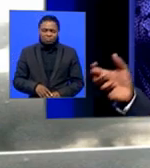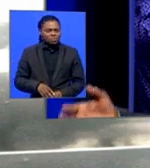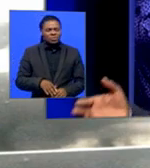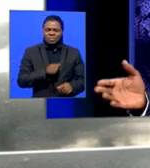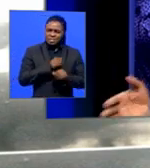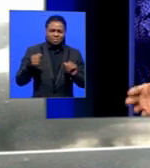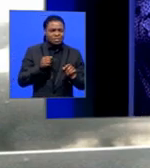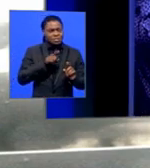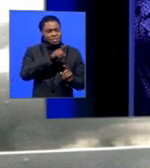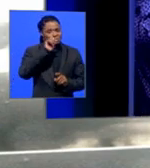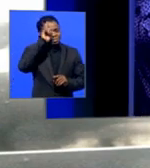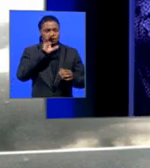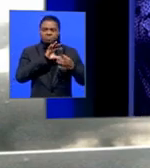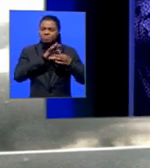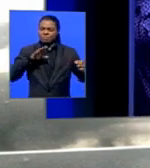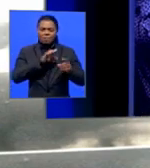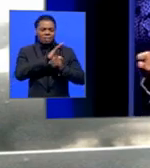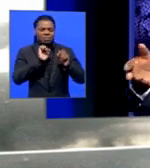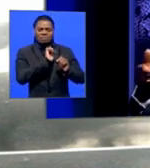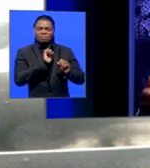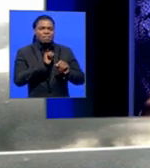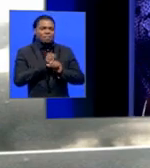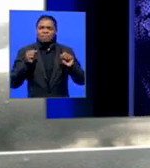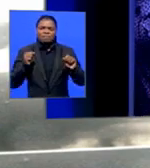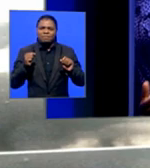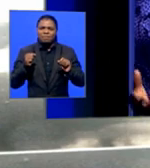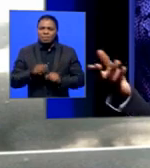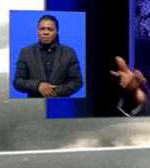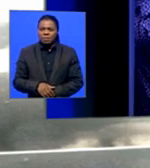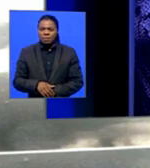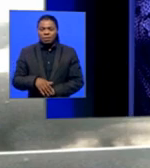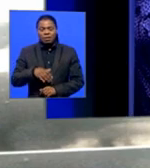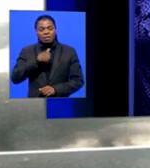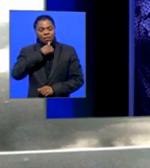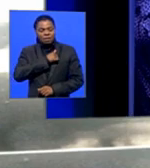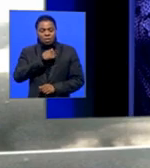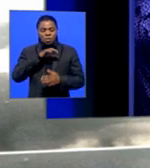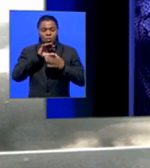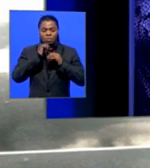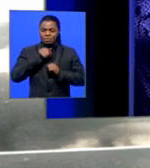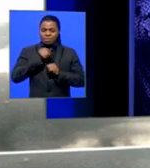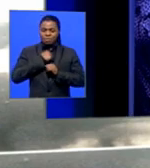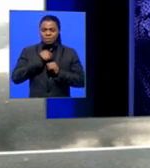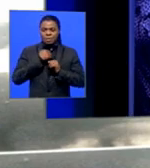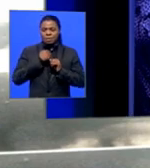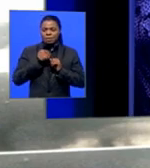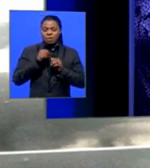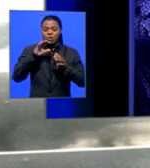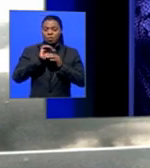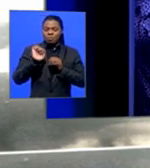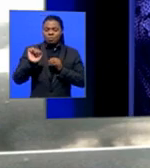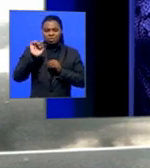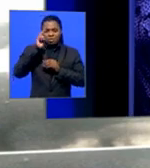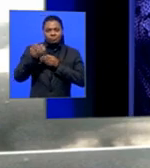he actually right through. That is why, even fortunately, my home is not far from where the president